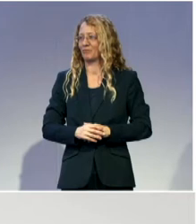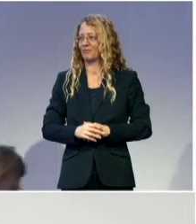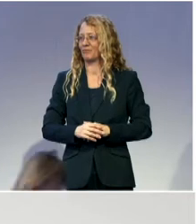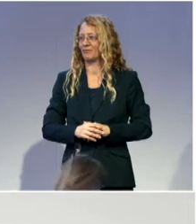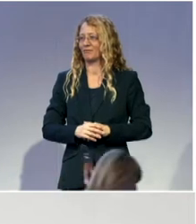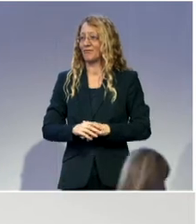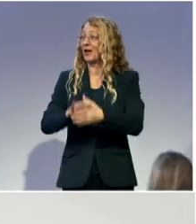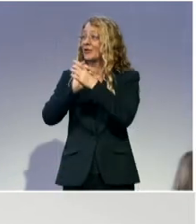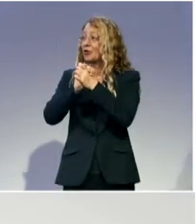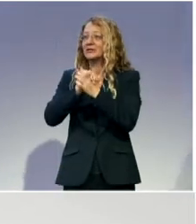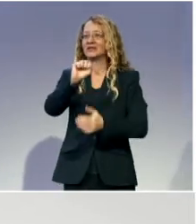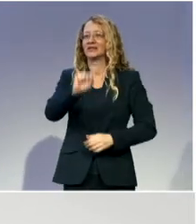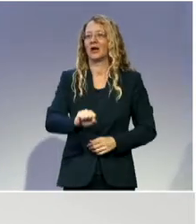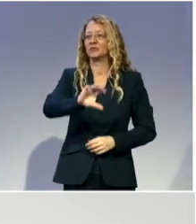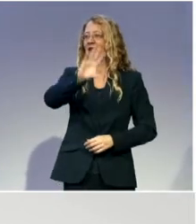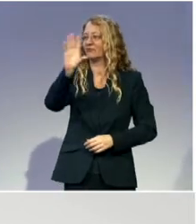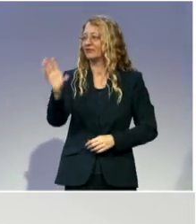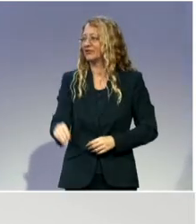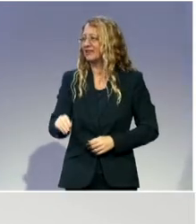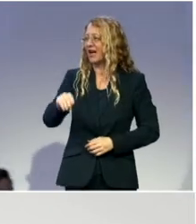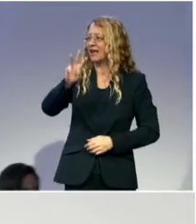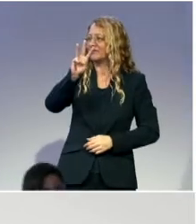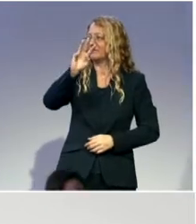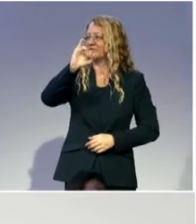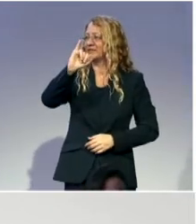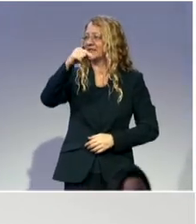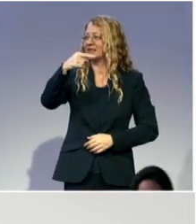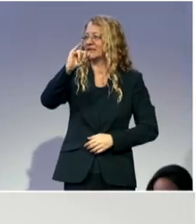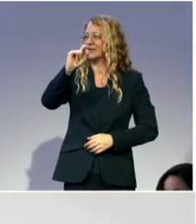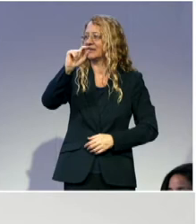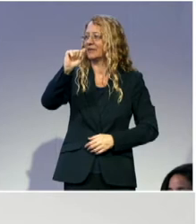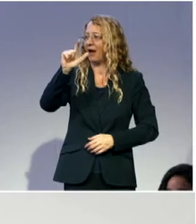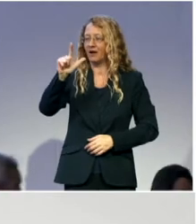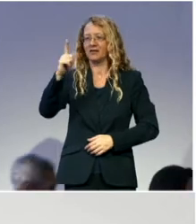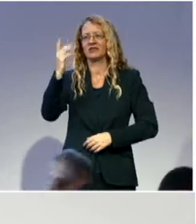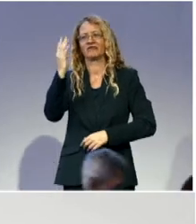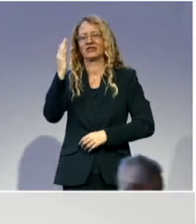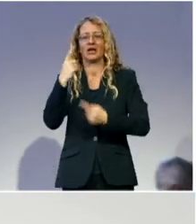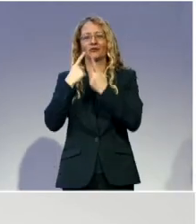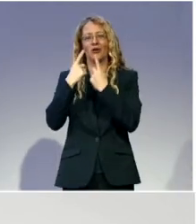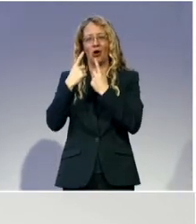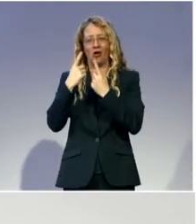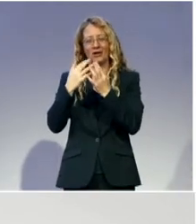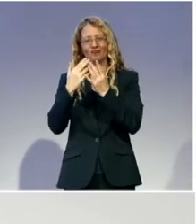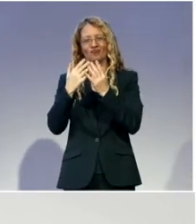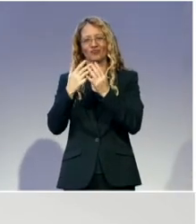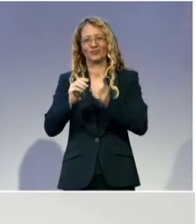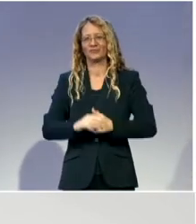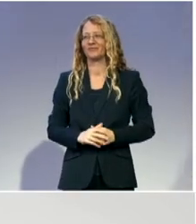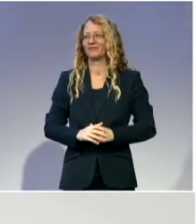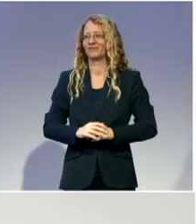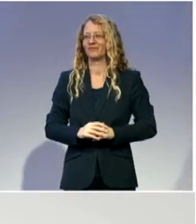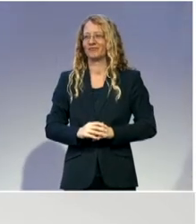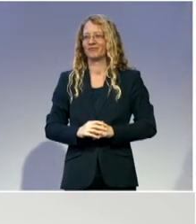Congratulations to Vigital and its FingerTalk app from South Africa. The free FingerTalk app enables